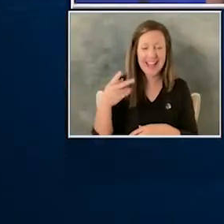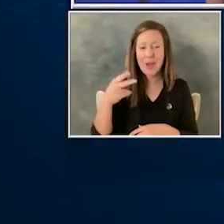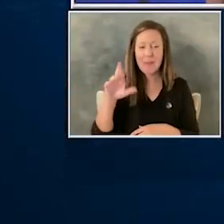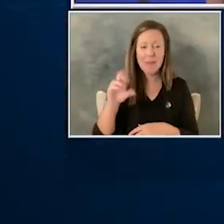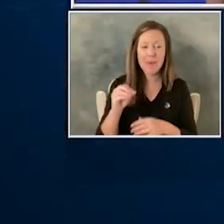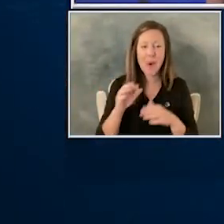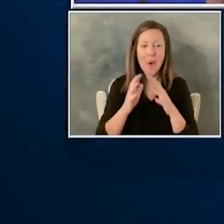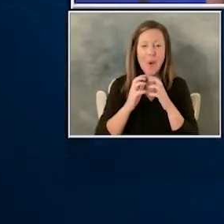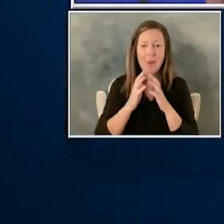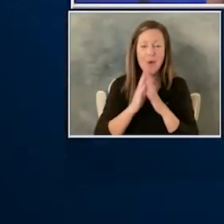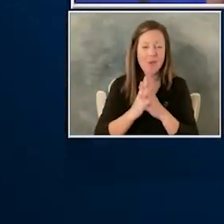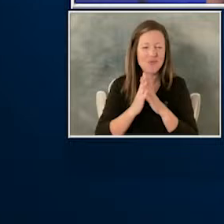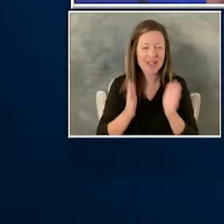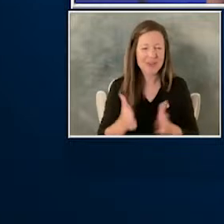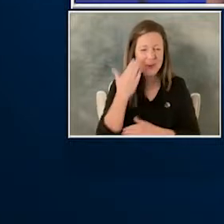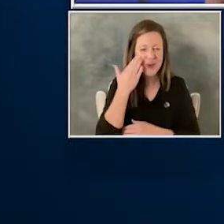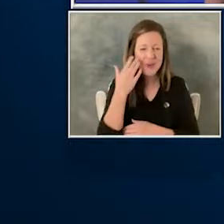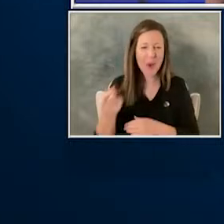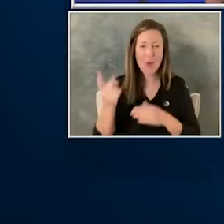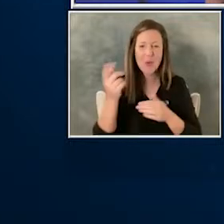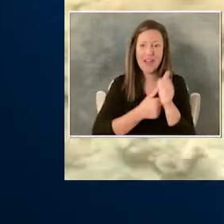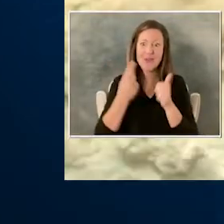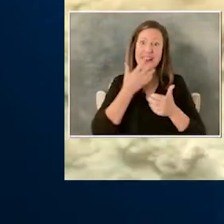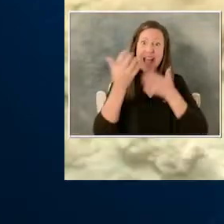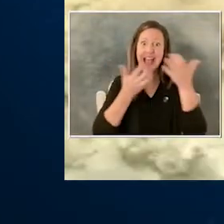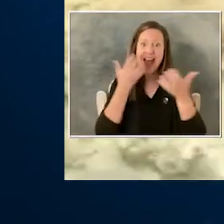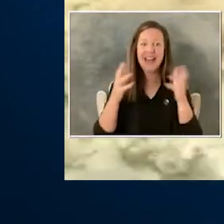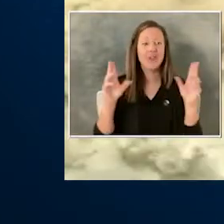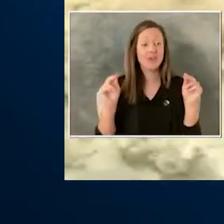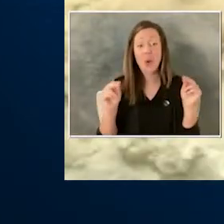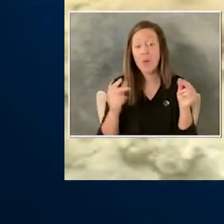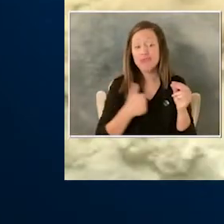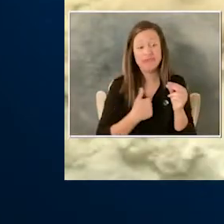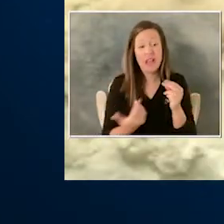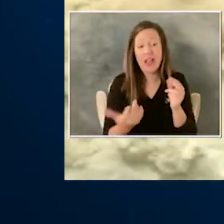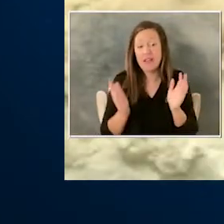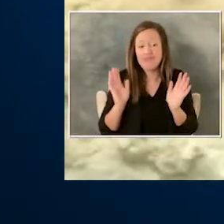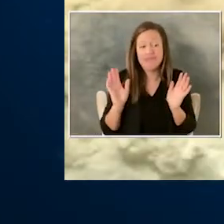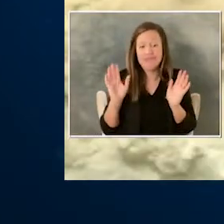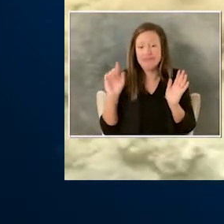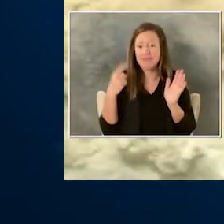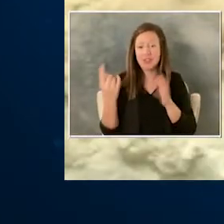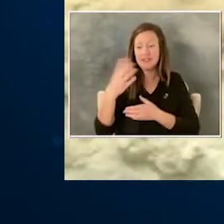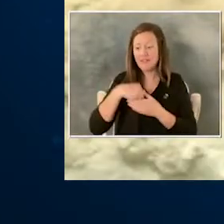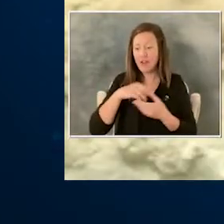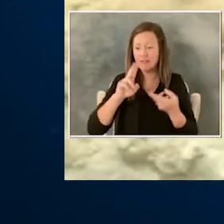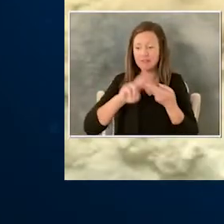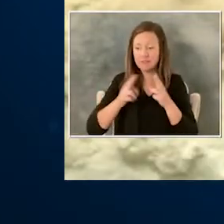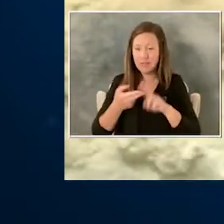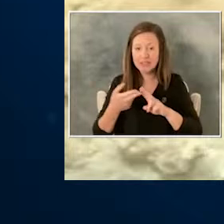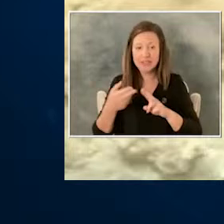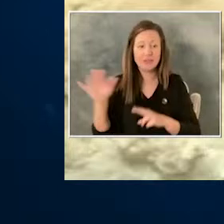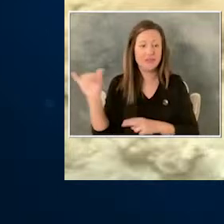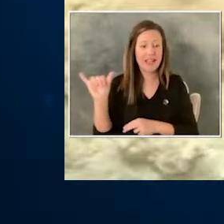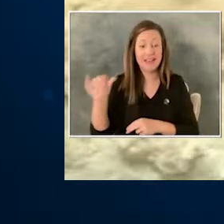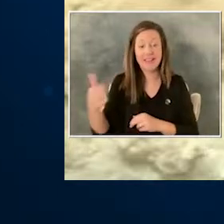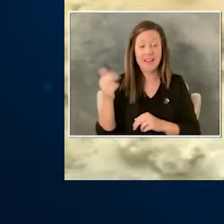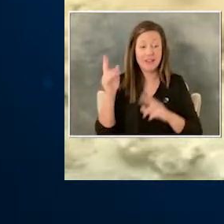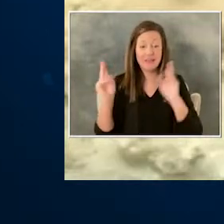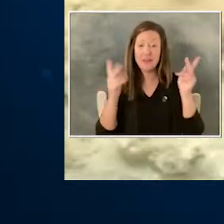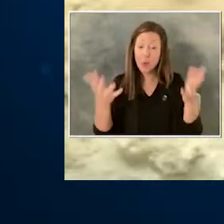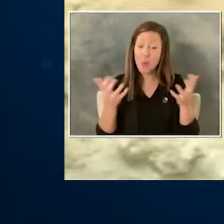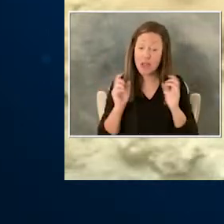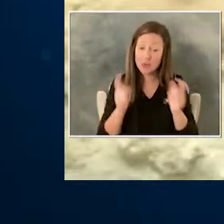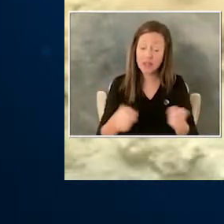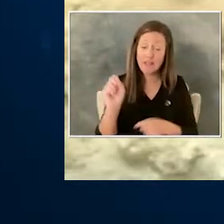cheered? No, it's just a piece of a bigger puzzle. All these other couples and people that wanted to give, and